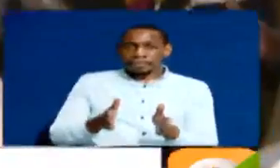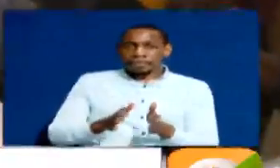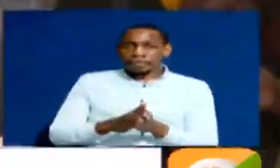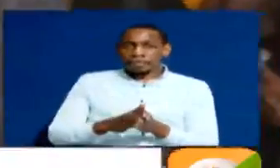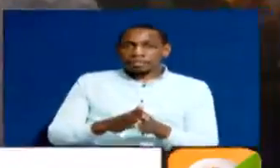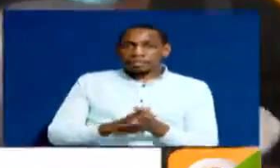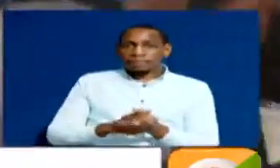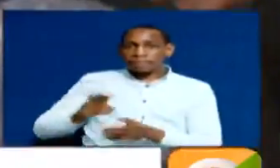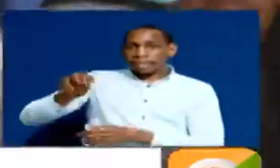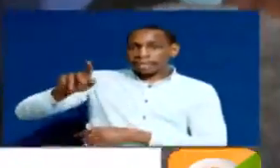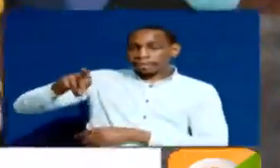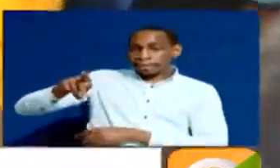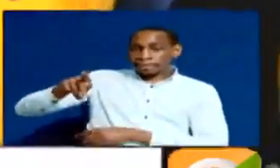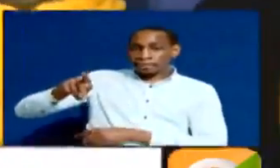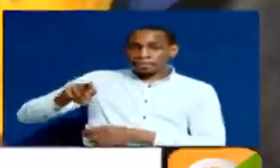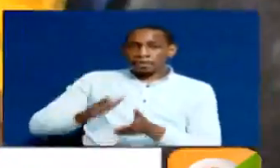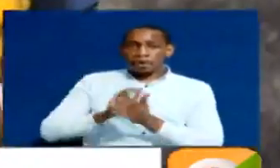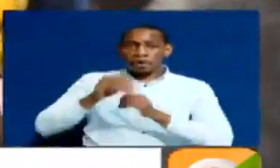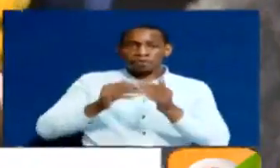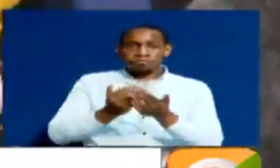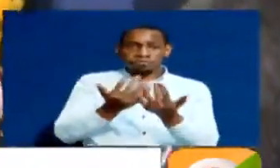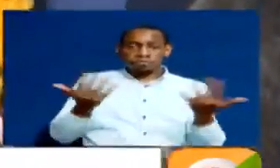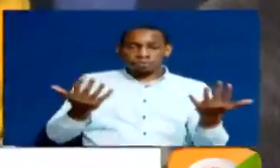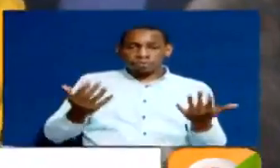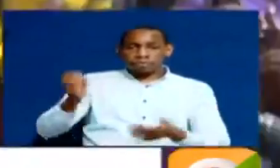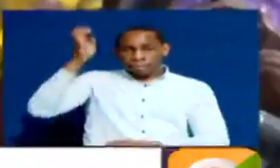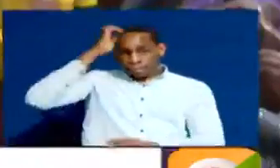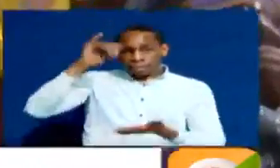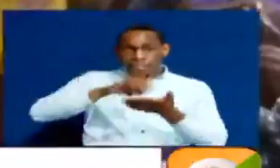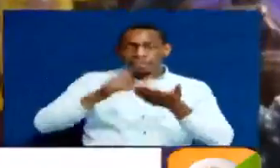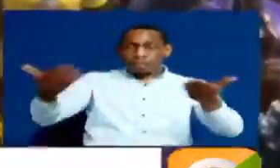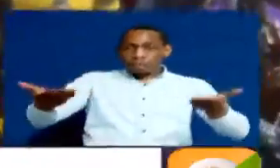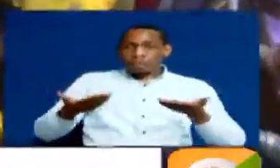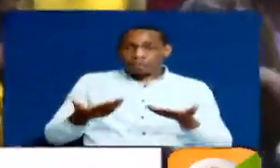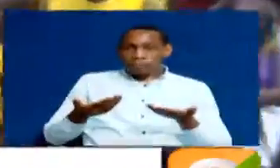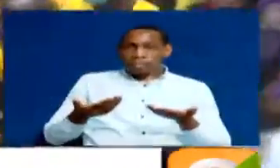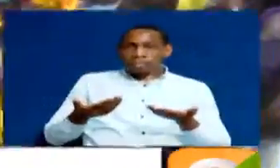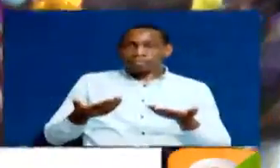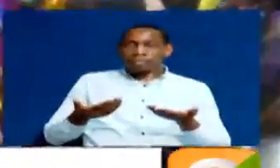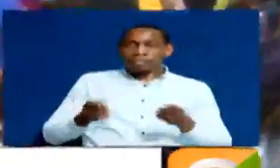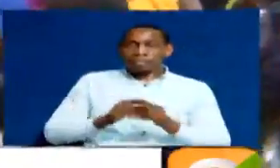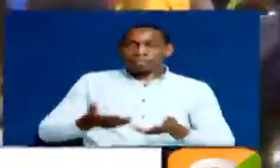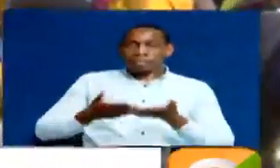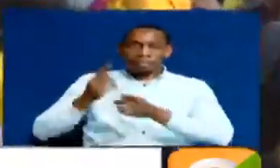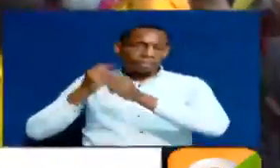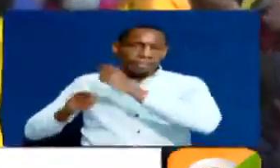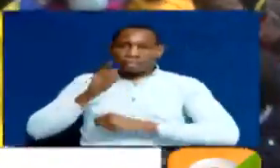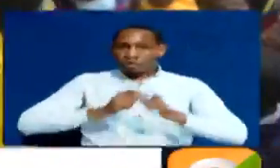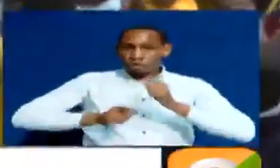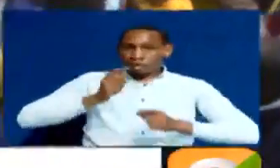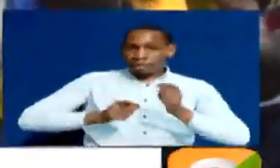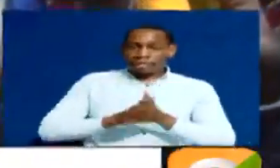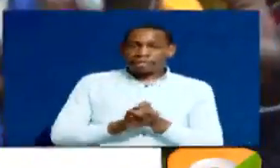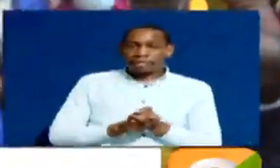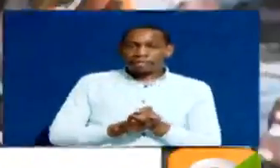and Tinderet MP Julius Melly, all lined up at Eldoret Airport ready to receive her with Kalenjin delicacy of mursik and